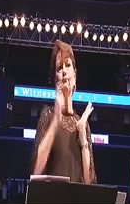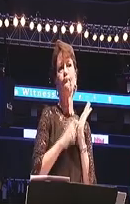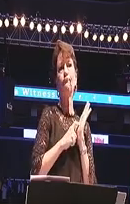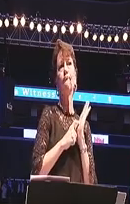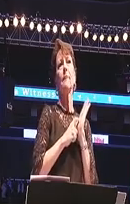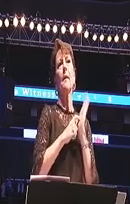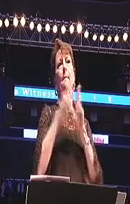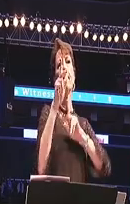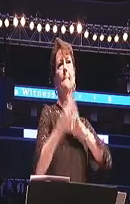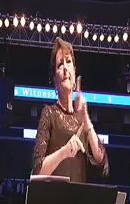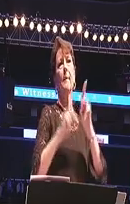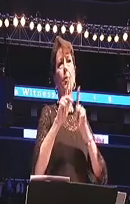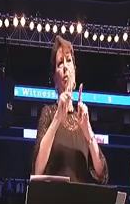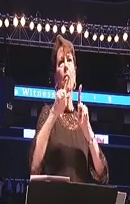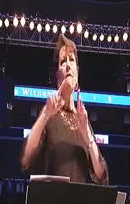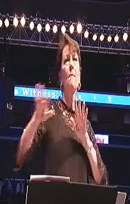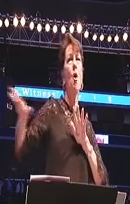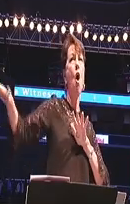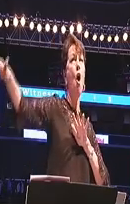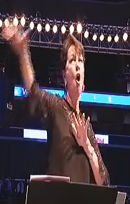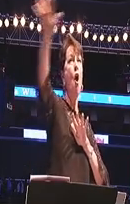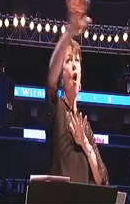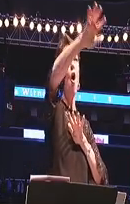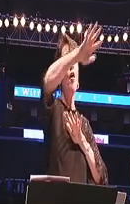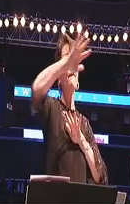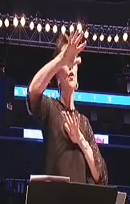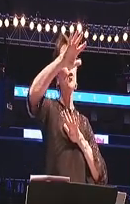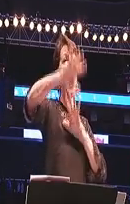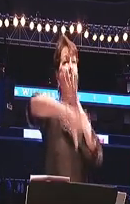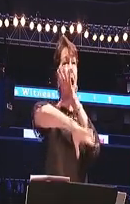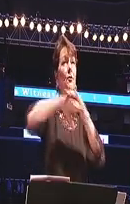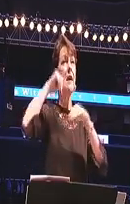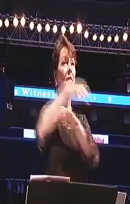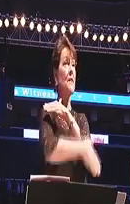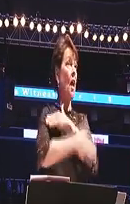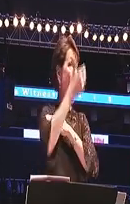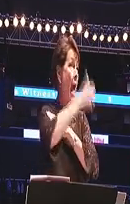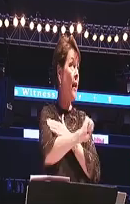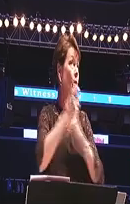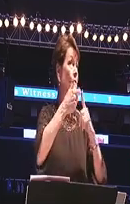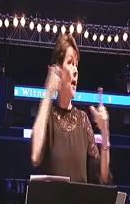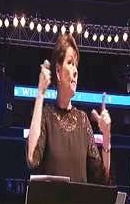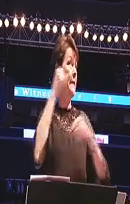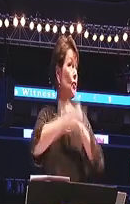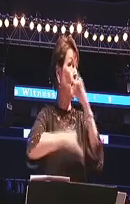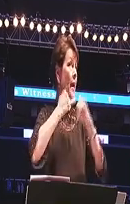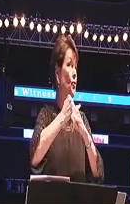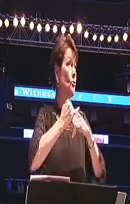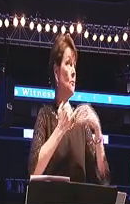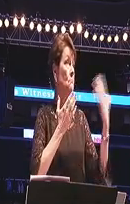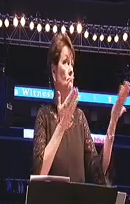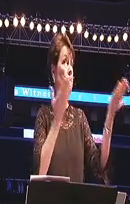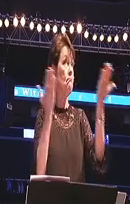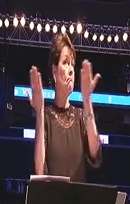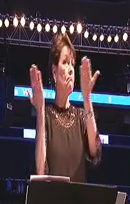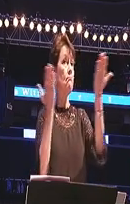for everybody who has come from outside of the United States. Anybody here coming from outside the United